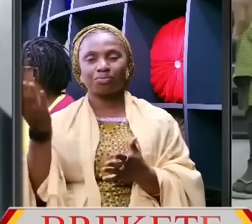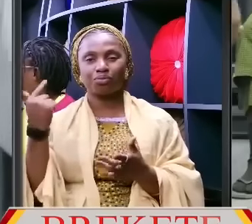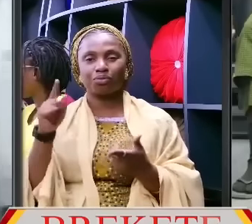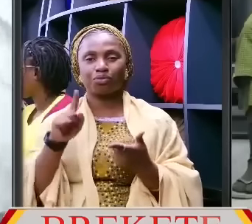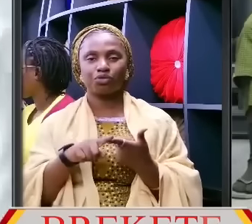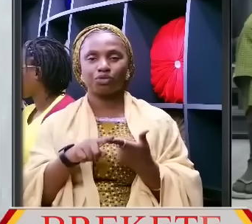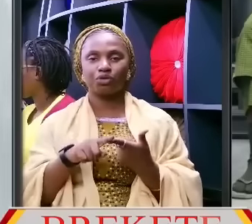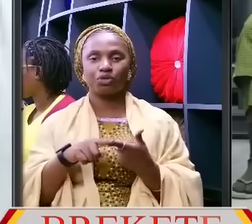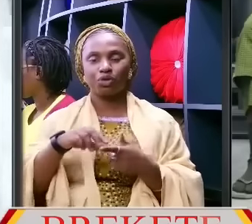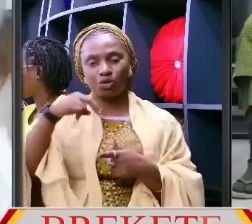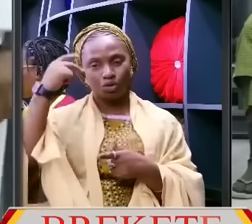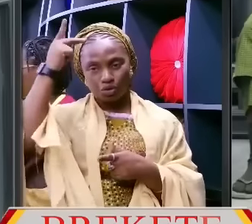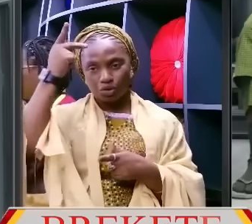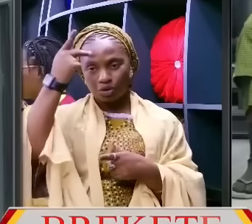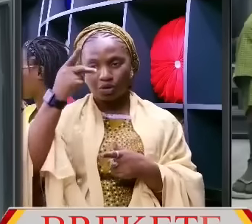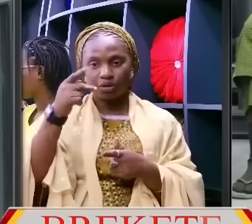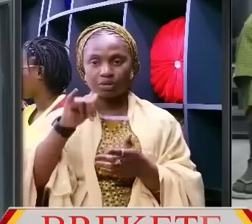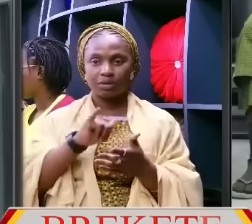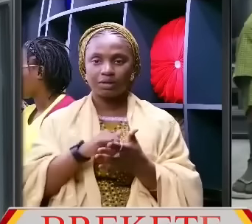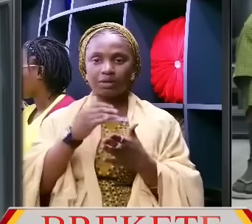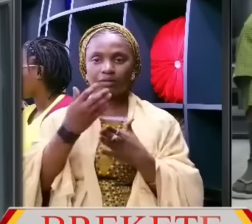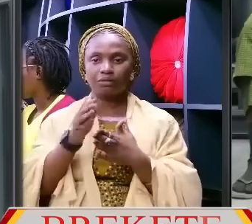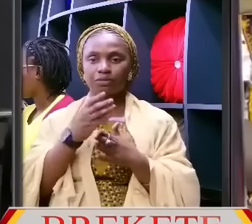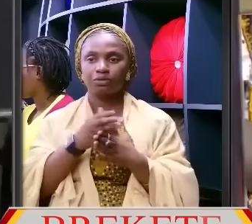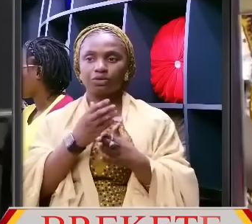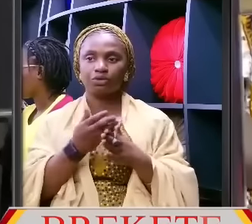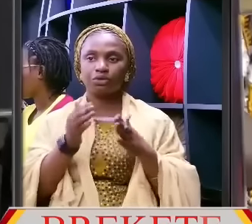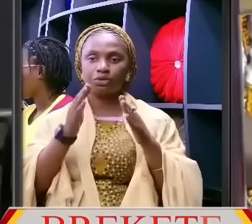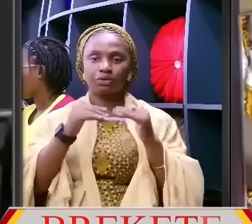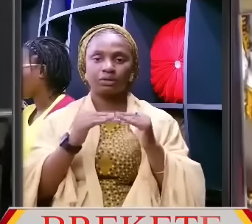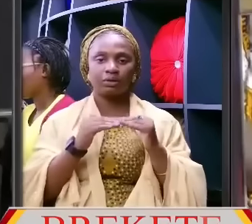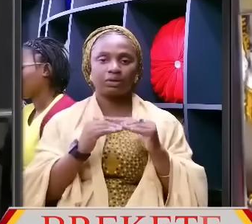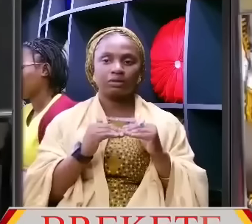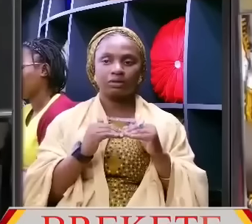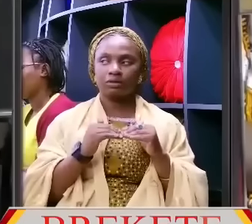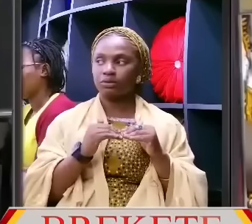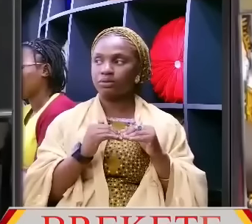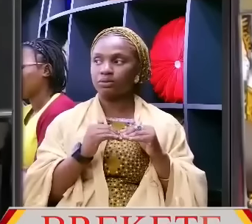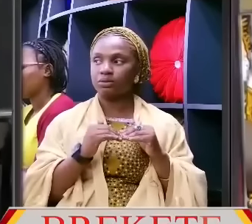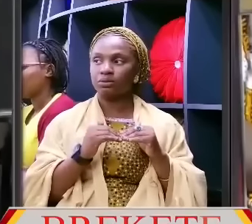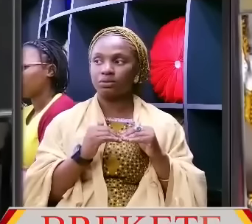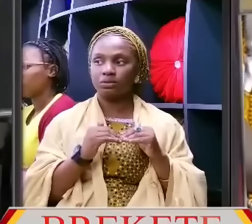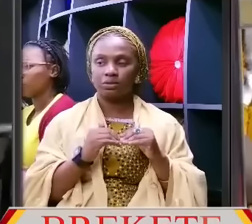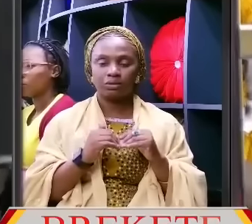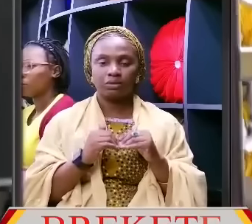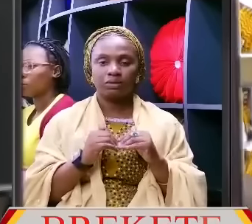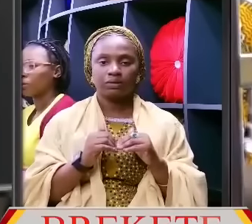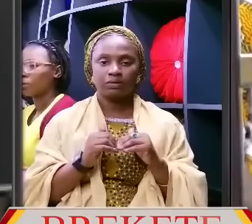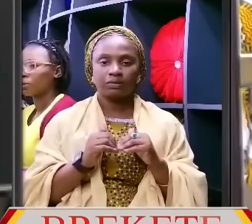there is now so that there will be peace. That's the ruin of your family.